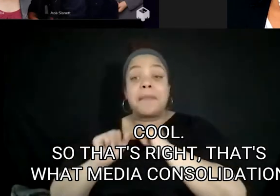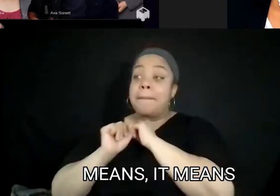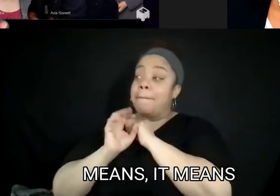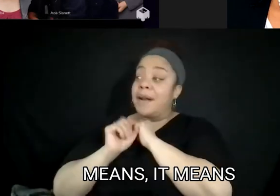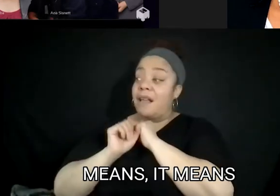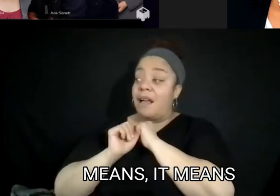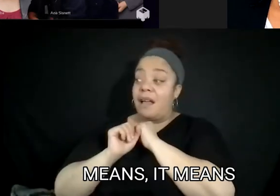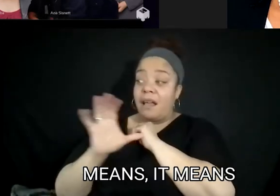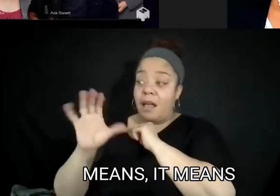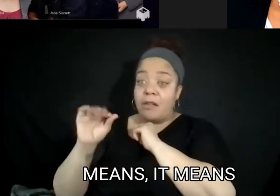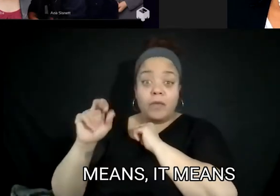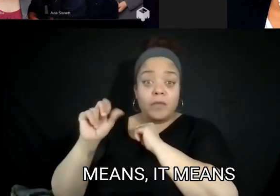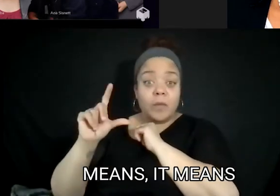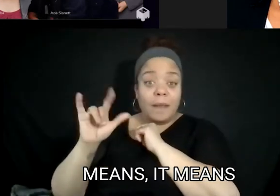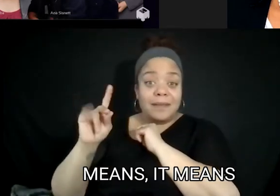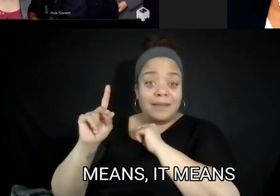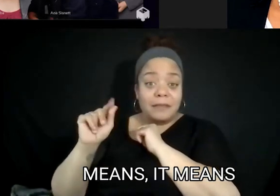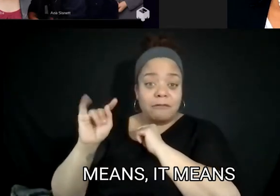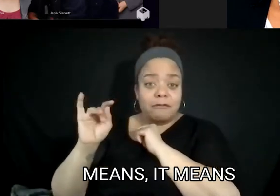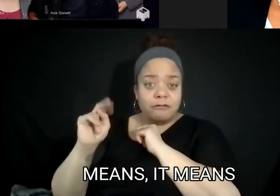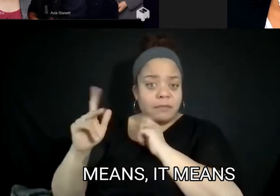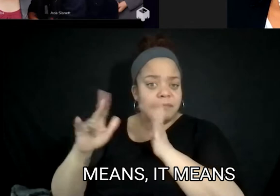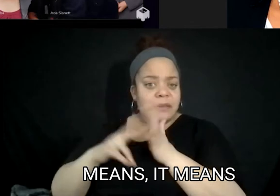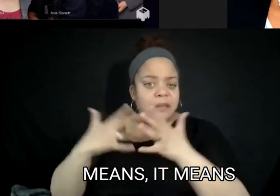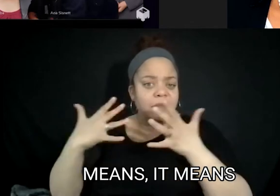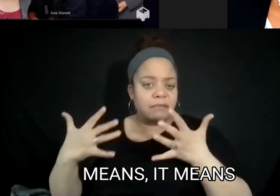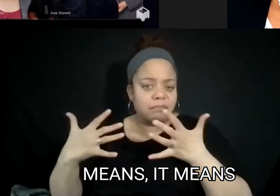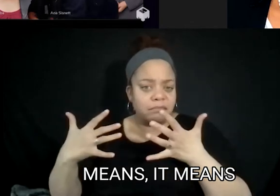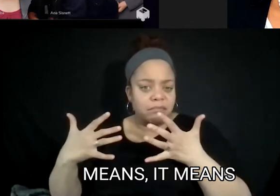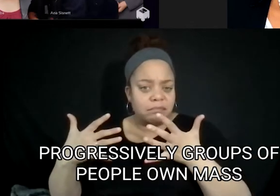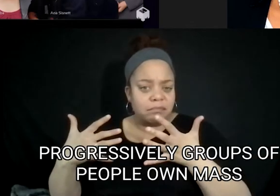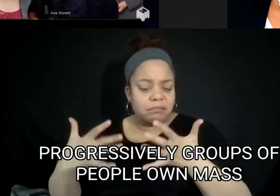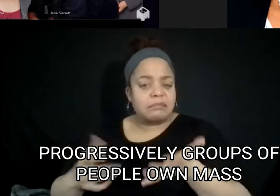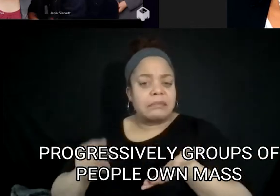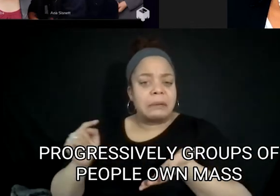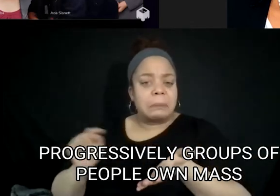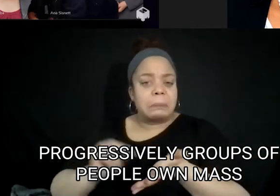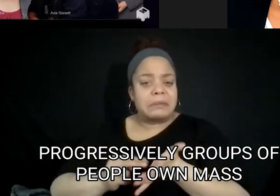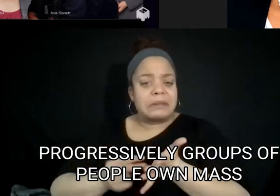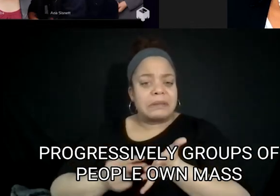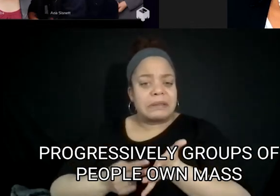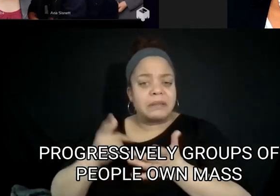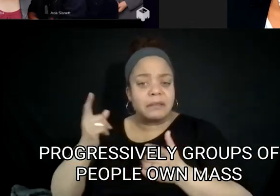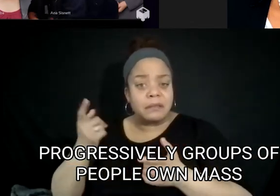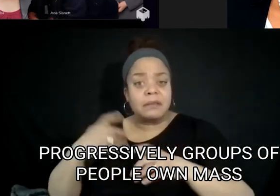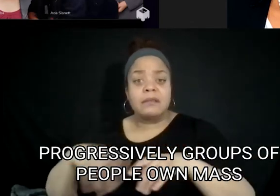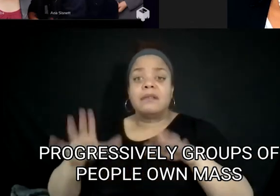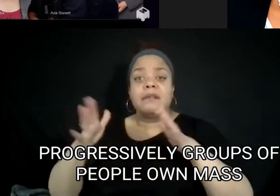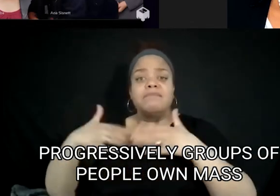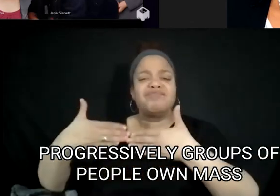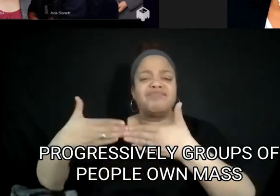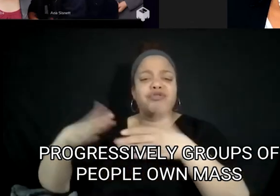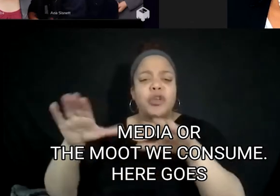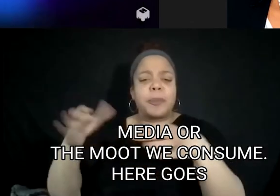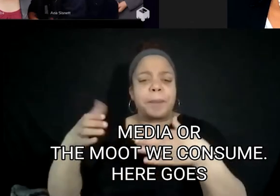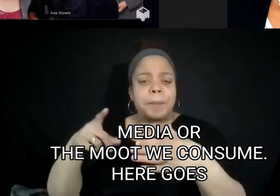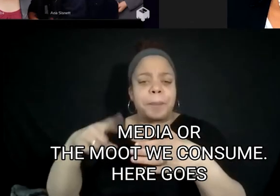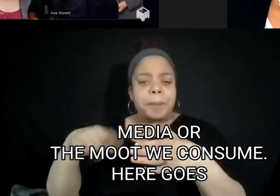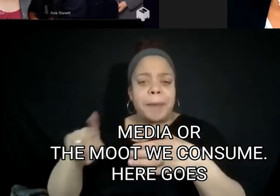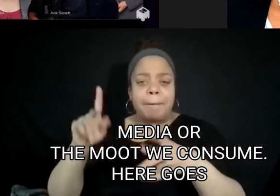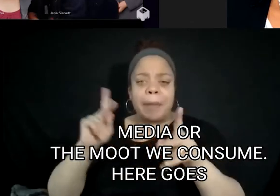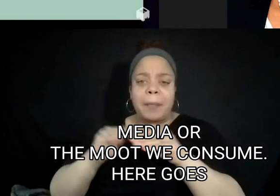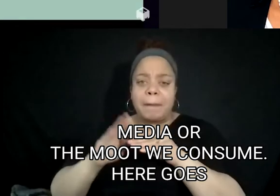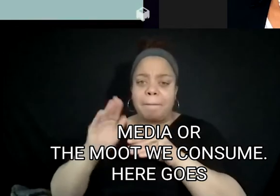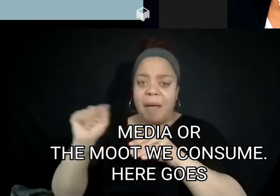or the media that we consume. So here goes another quiz question, I believe. And let me make sure that I get